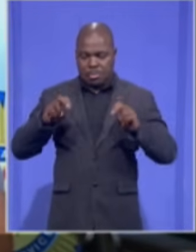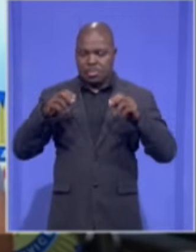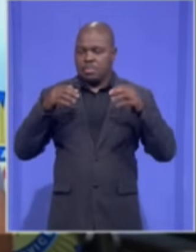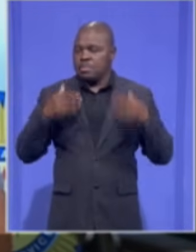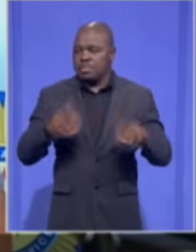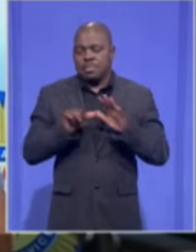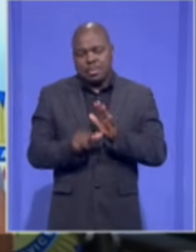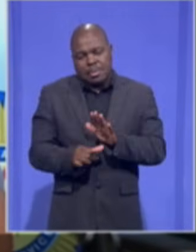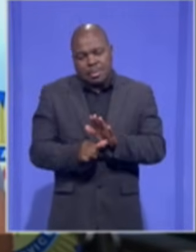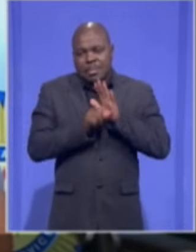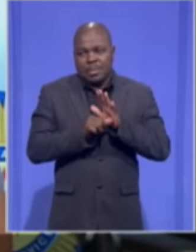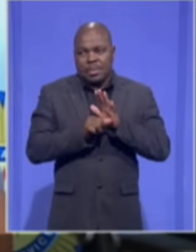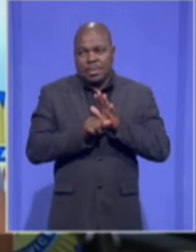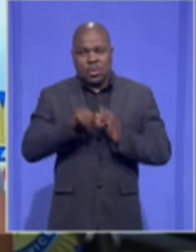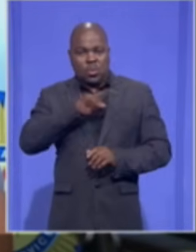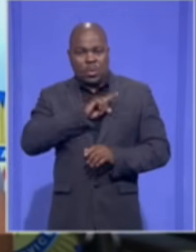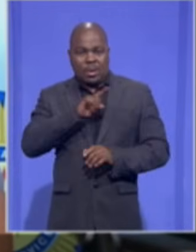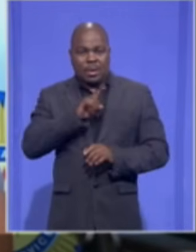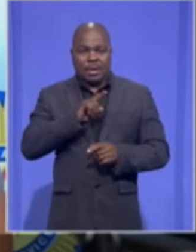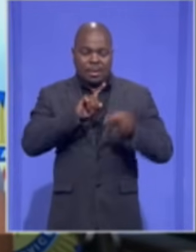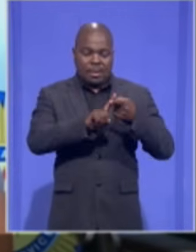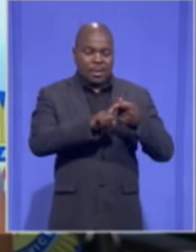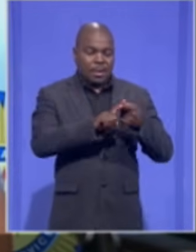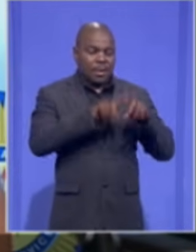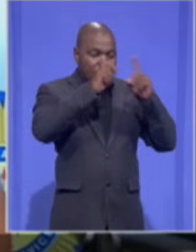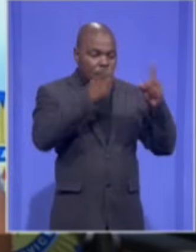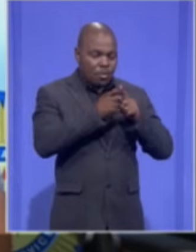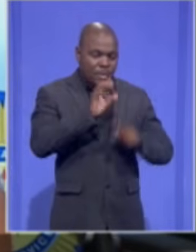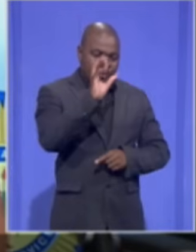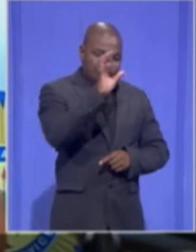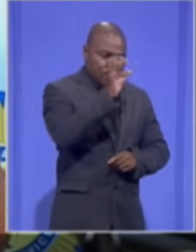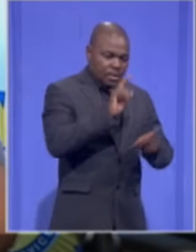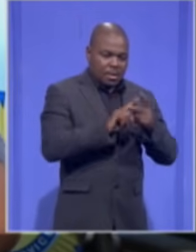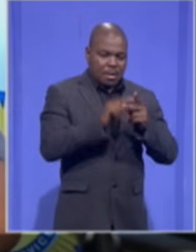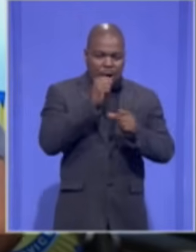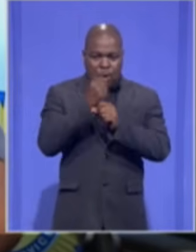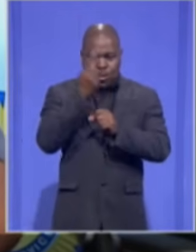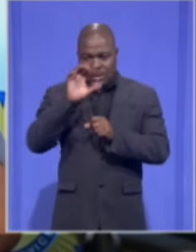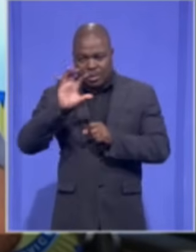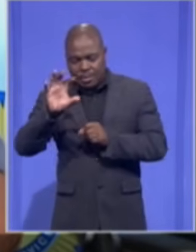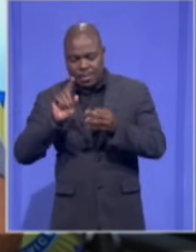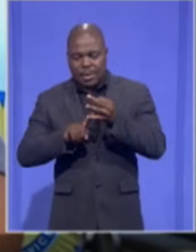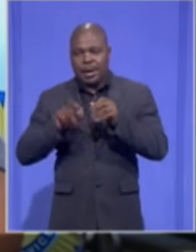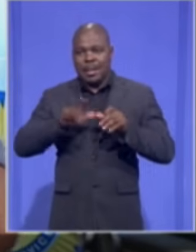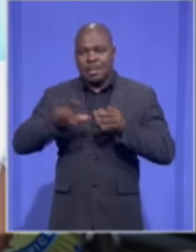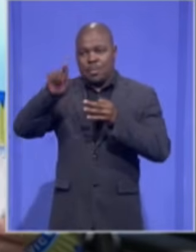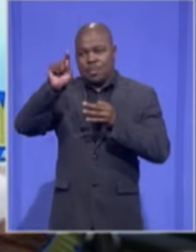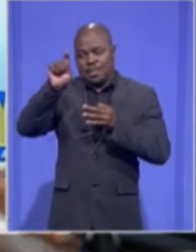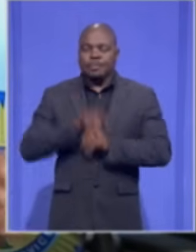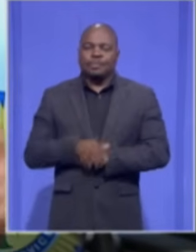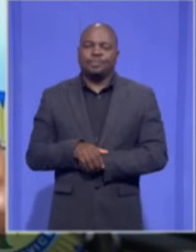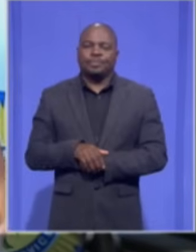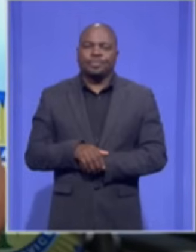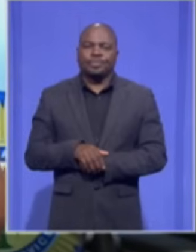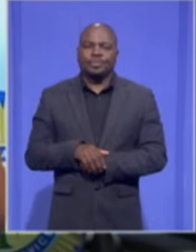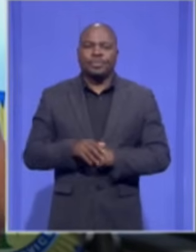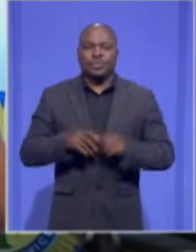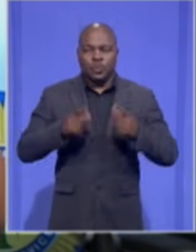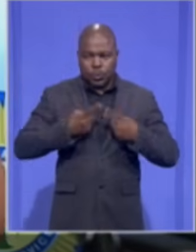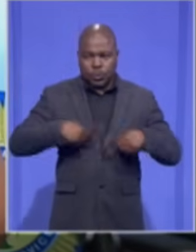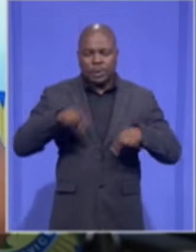crucial as it covers both the Free State, the Gauteng as well as Limpopo. We are